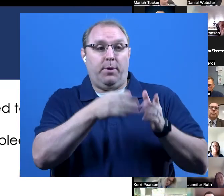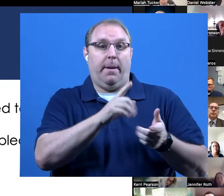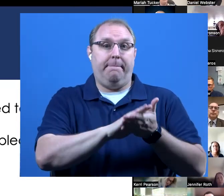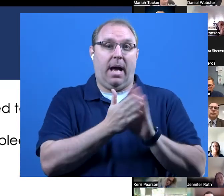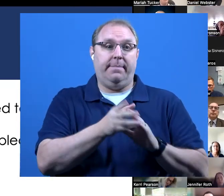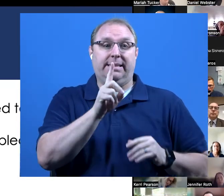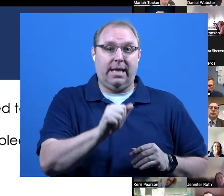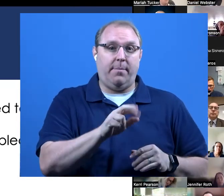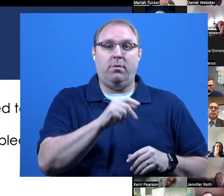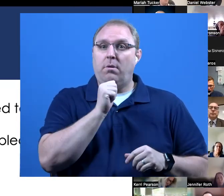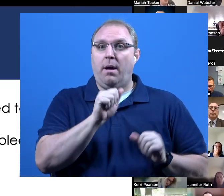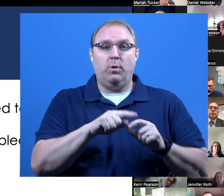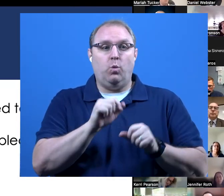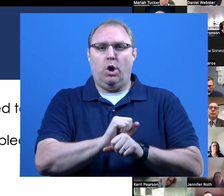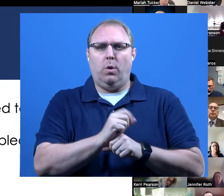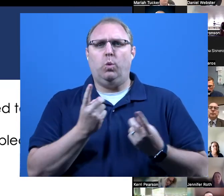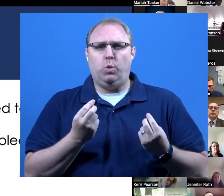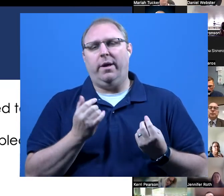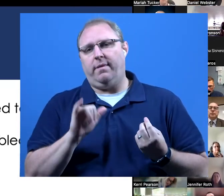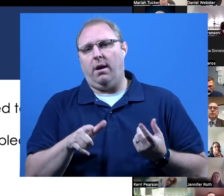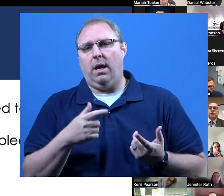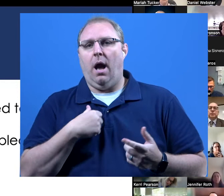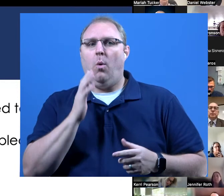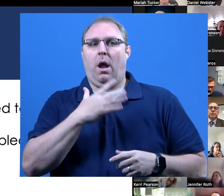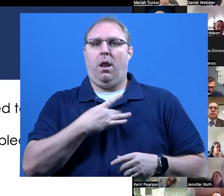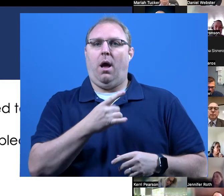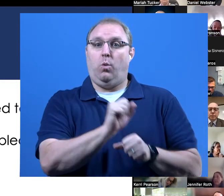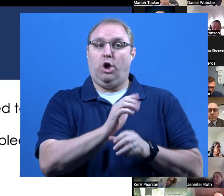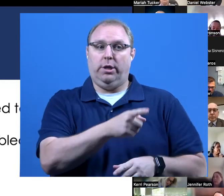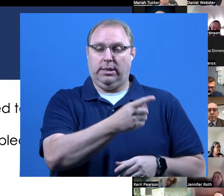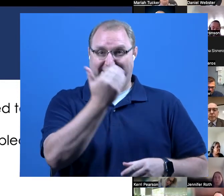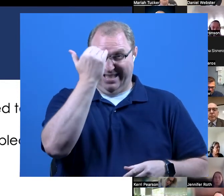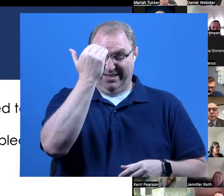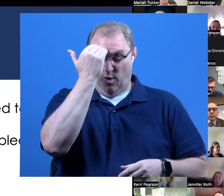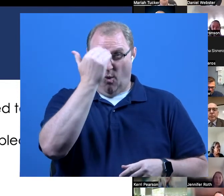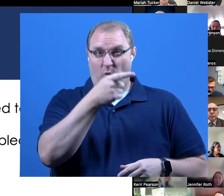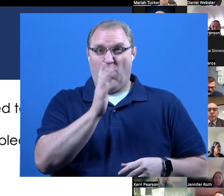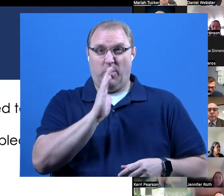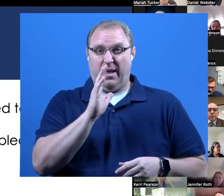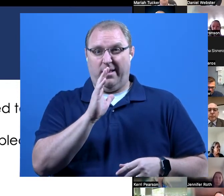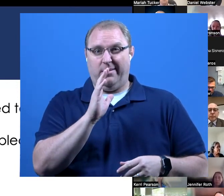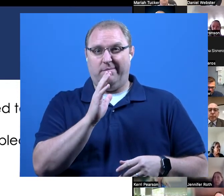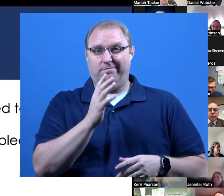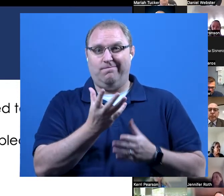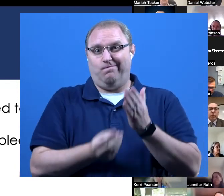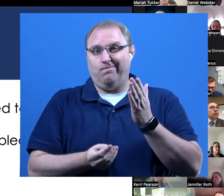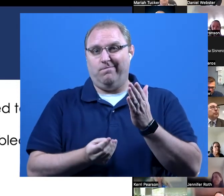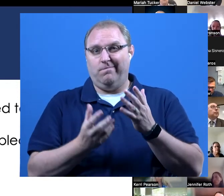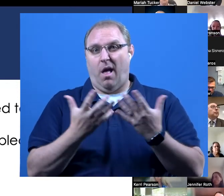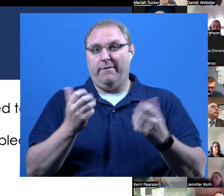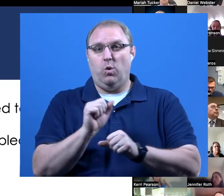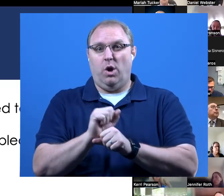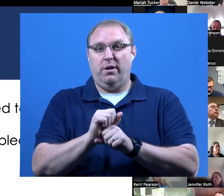an LTD claim or an approval, but it does take PEHP three months to make their